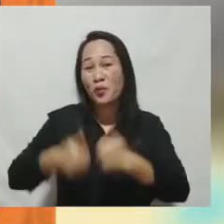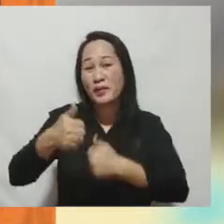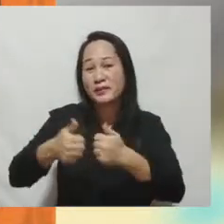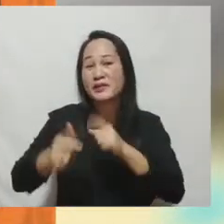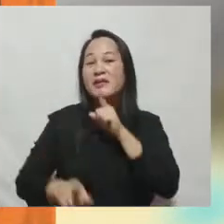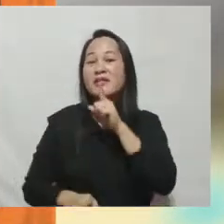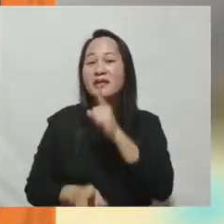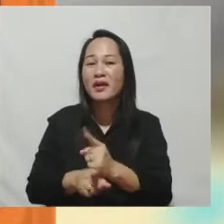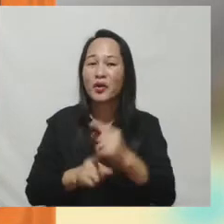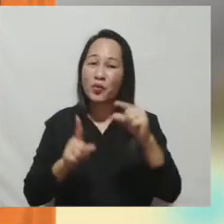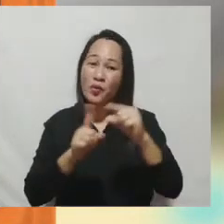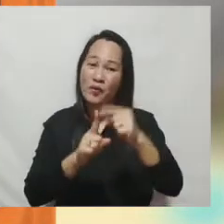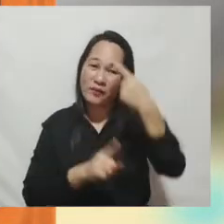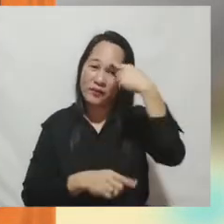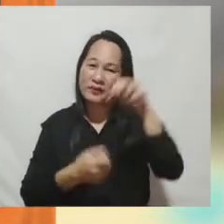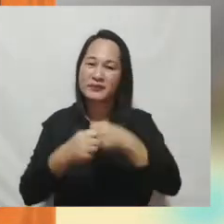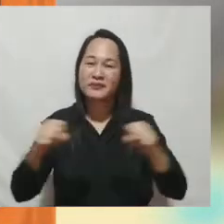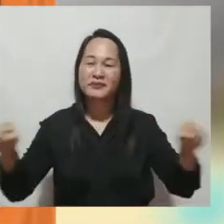the sentence?